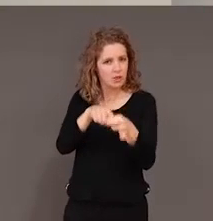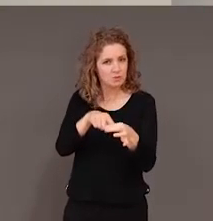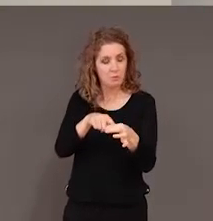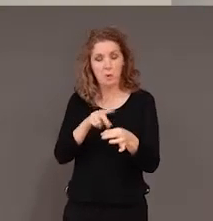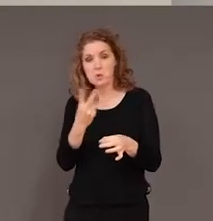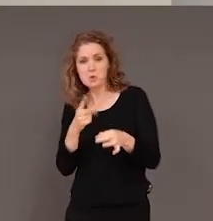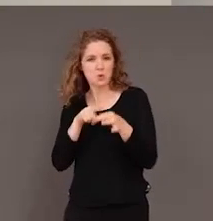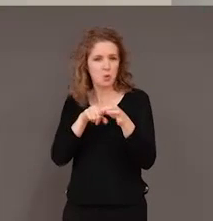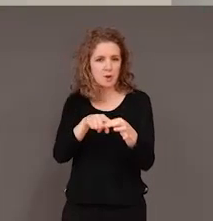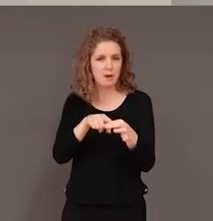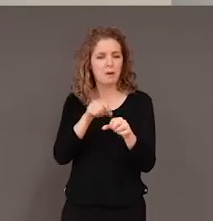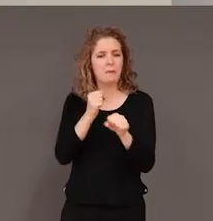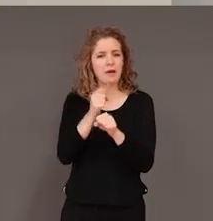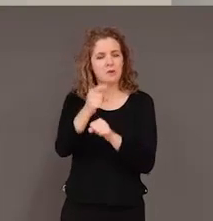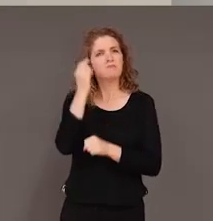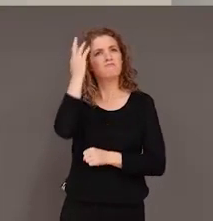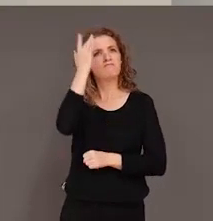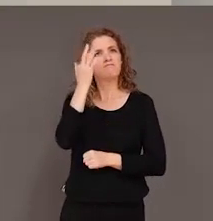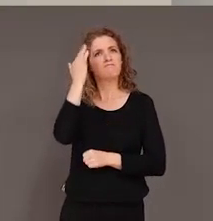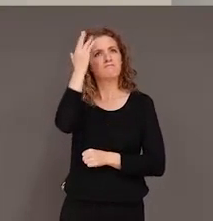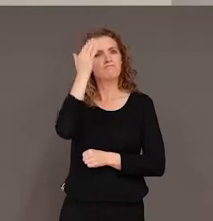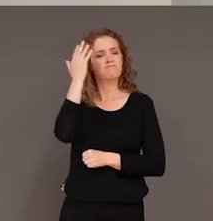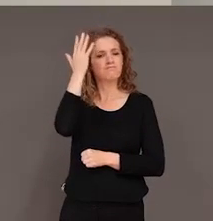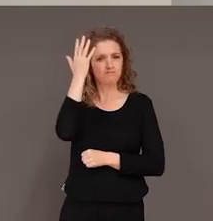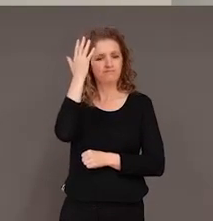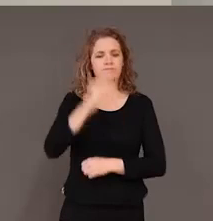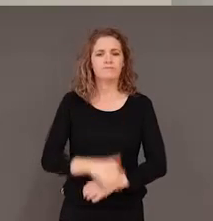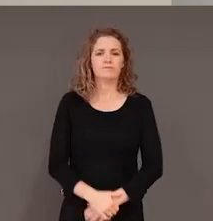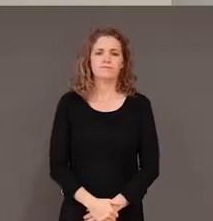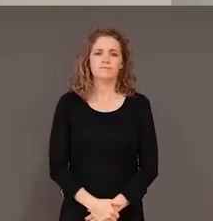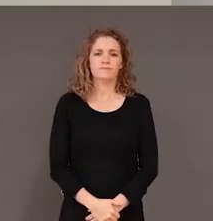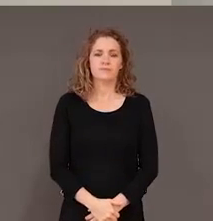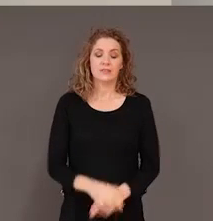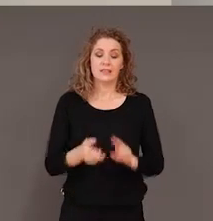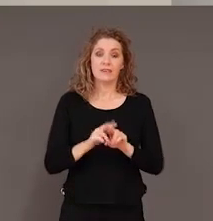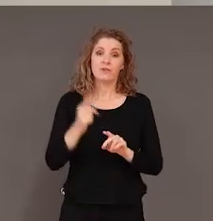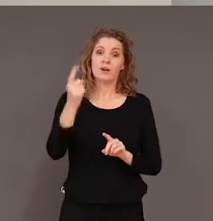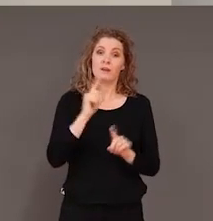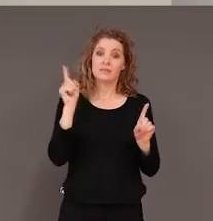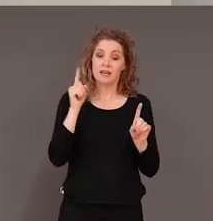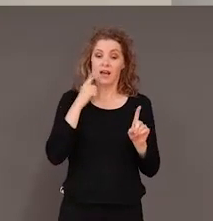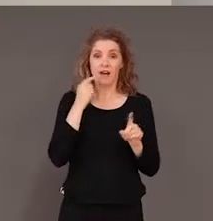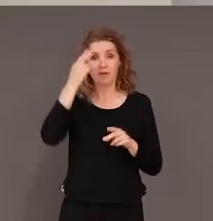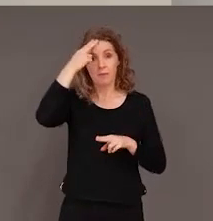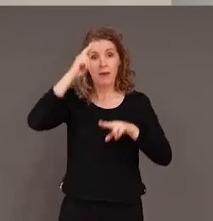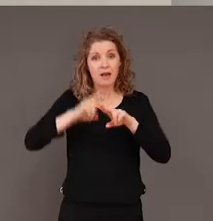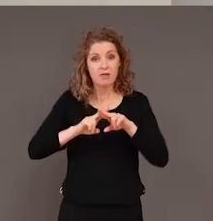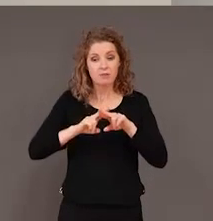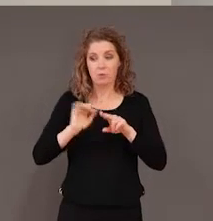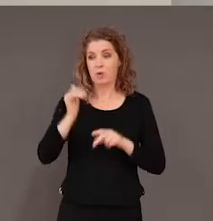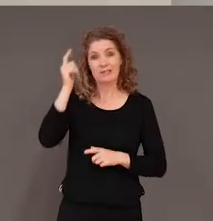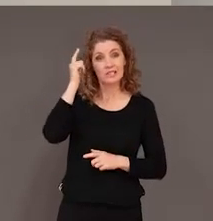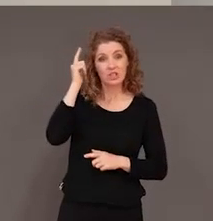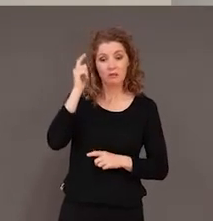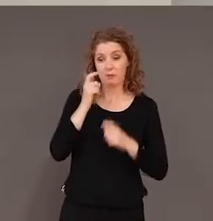question or two that will help you reflect on the exercise. So if you're attending today with a parent or